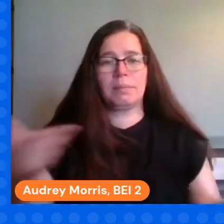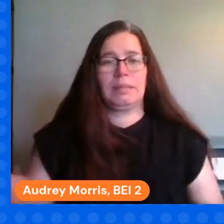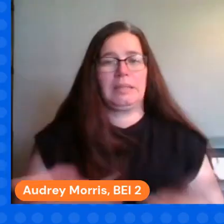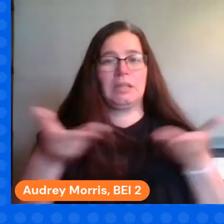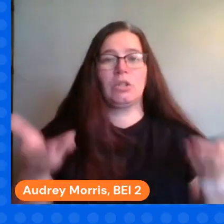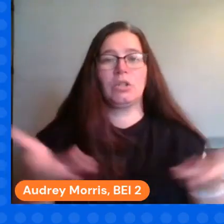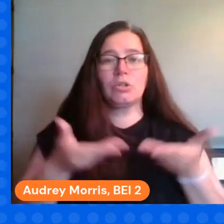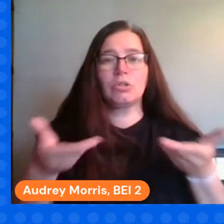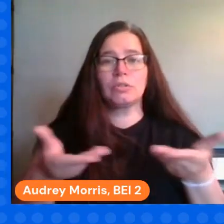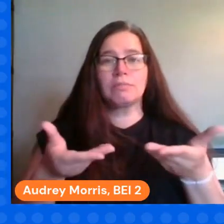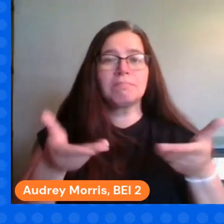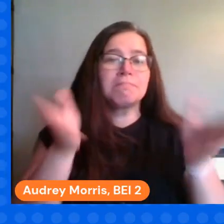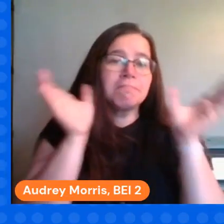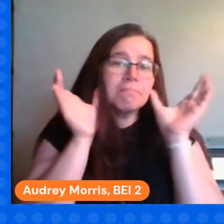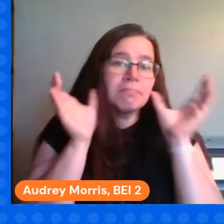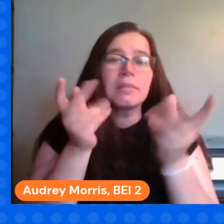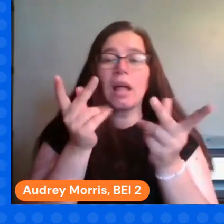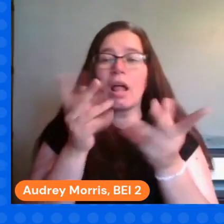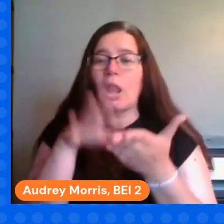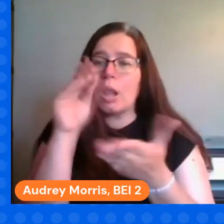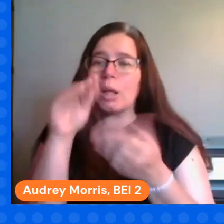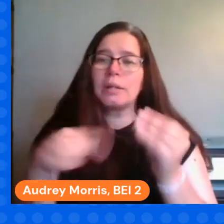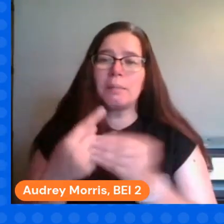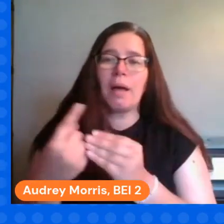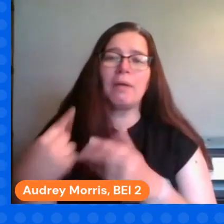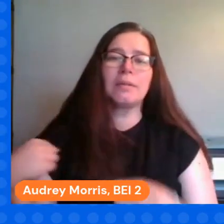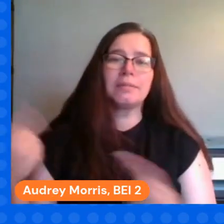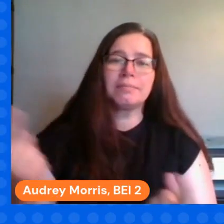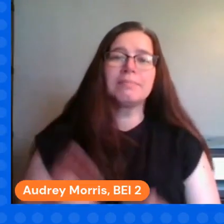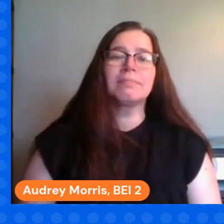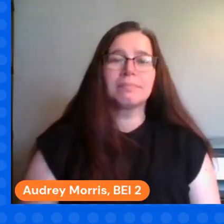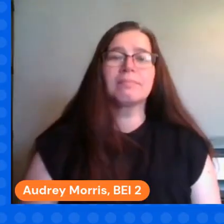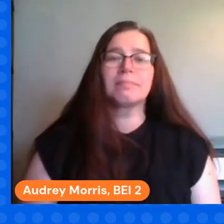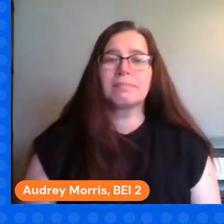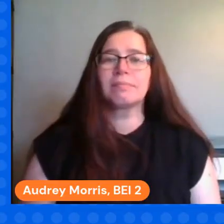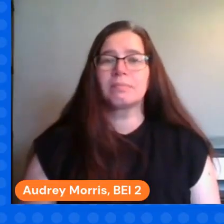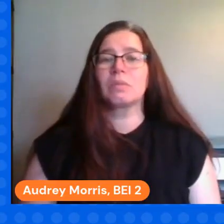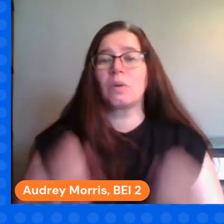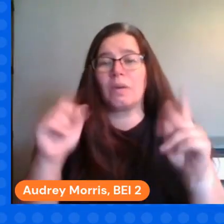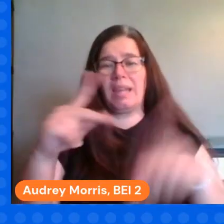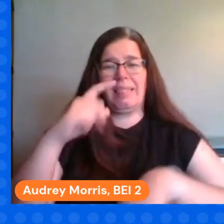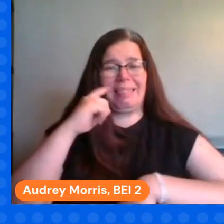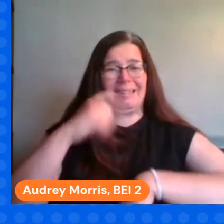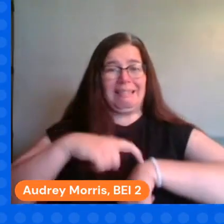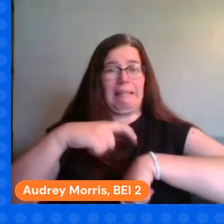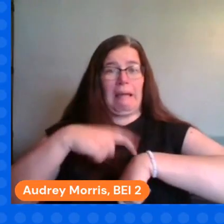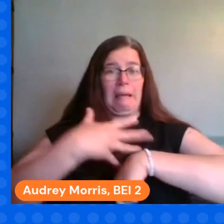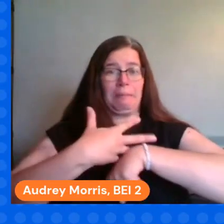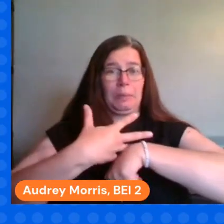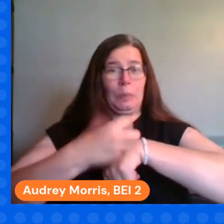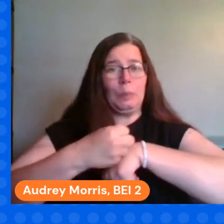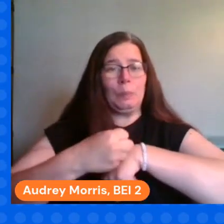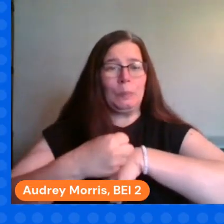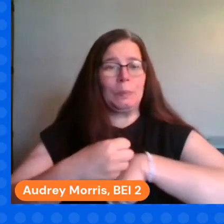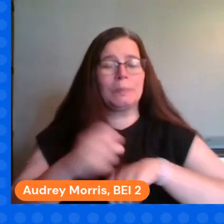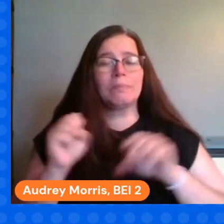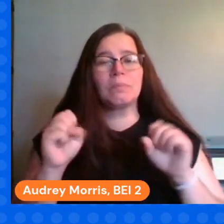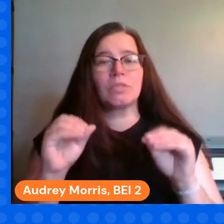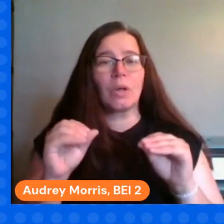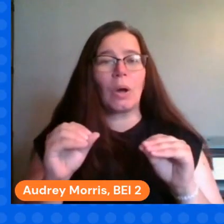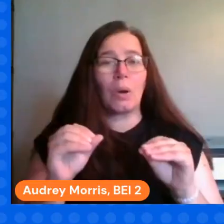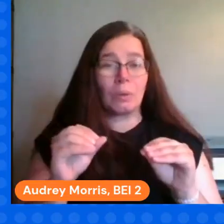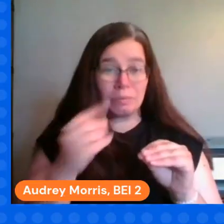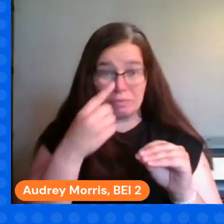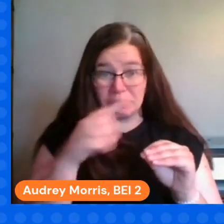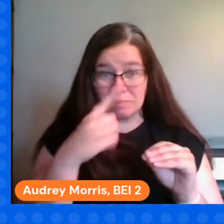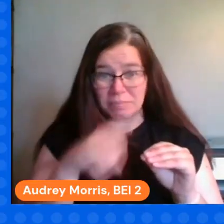about all that. I think we're running out of time. So if it's okay, we can just put